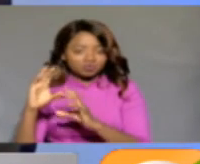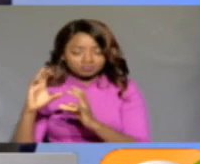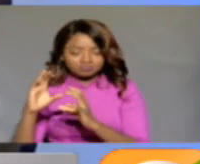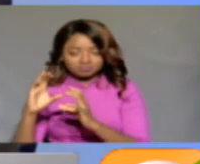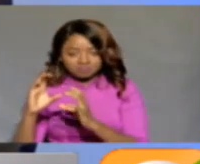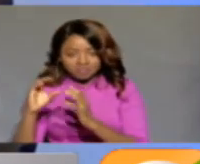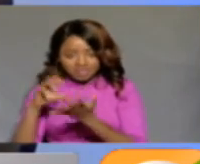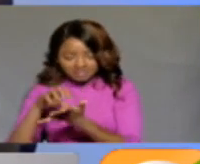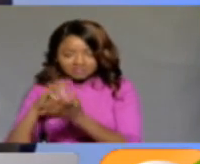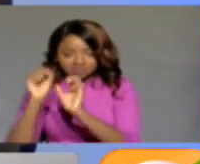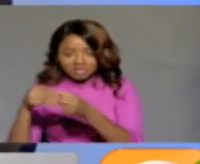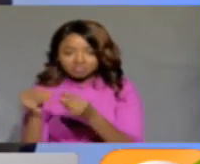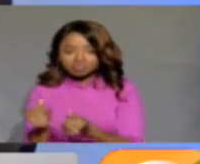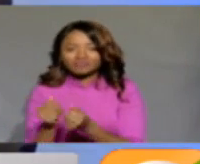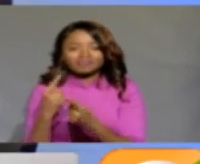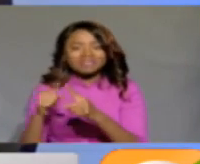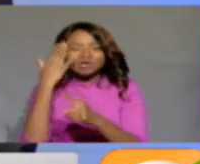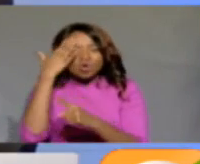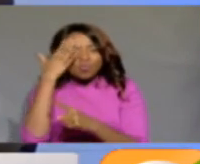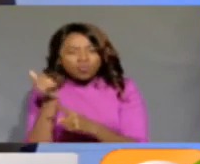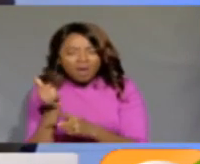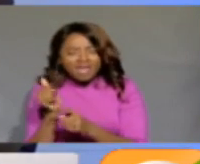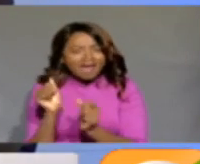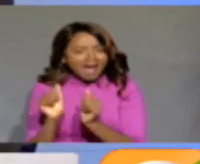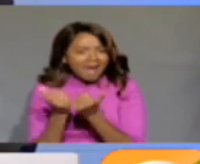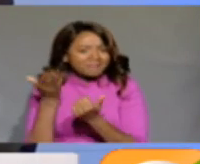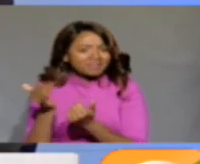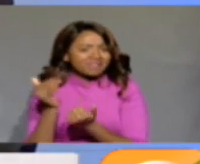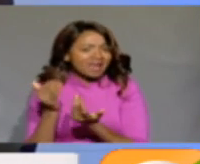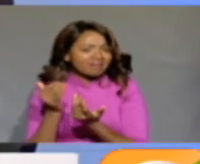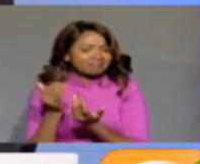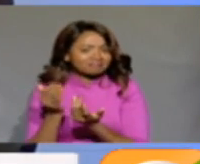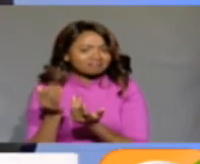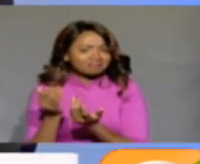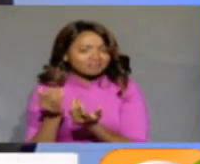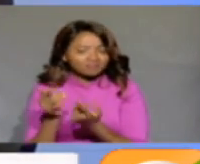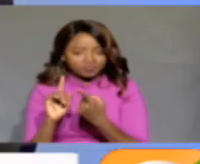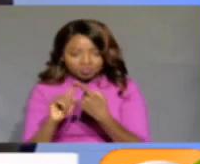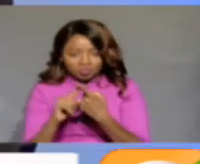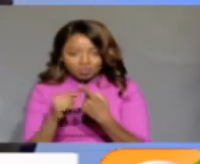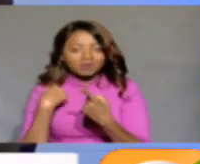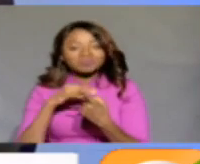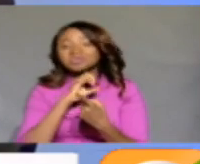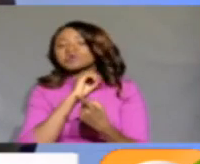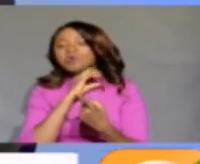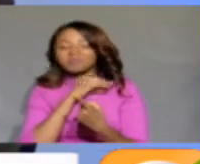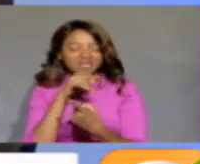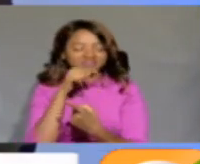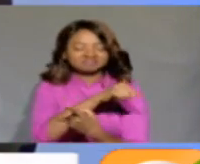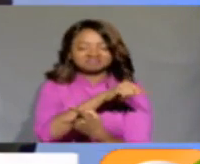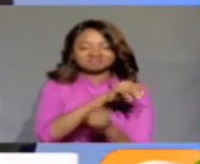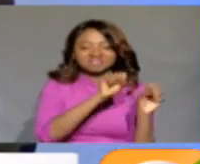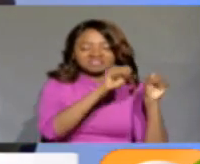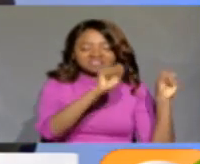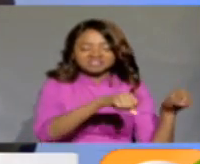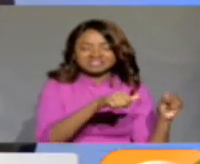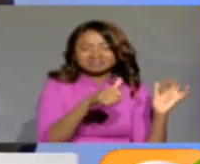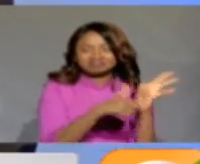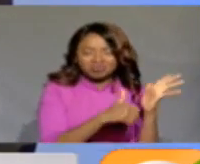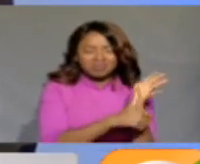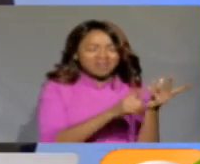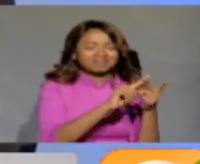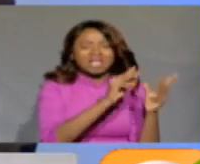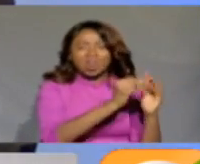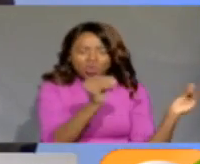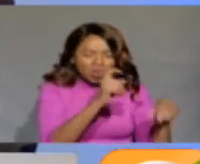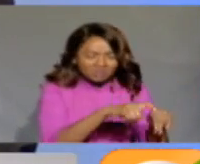out-of-court settlement? We have an out-of-court settlement because we complain that the system is clogged with the cases. There are so many cases, the cases are taking